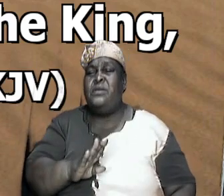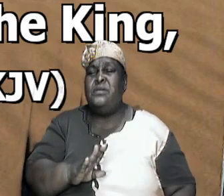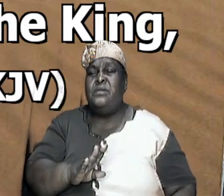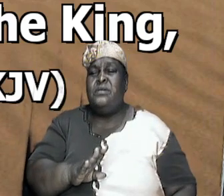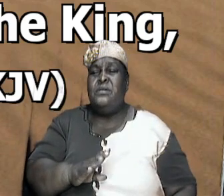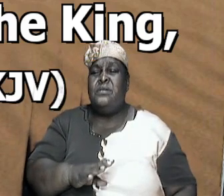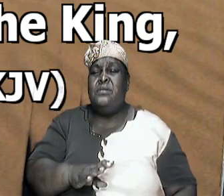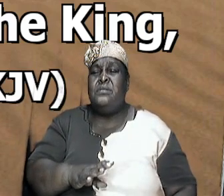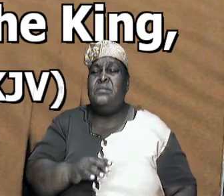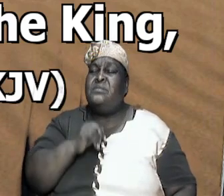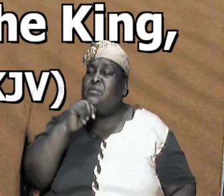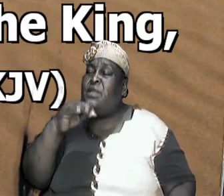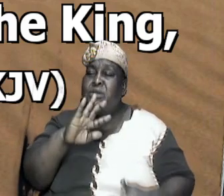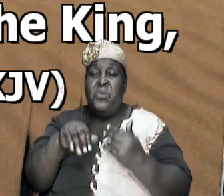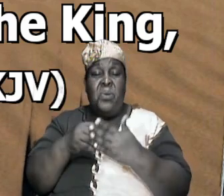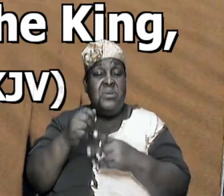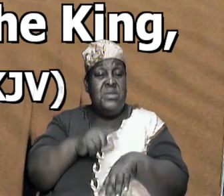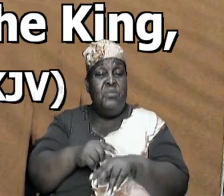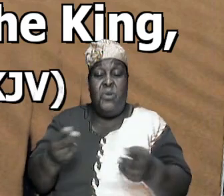happen like that.